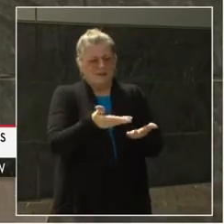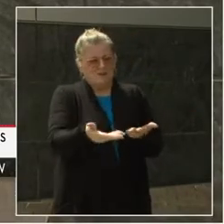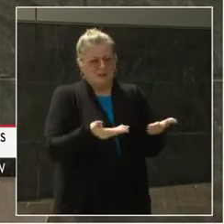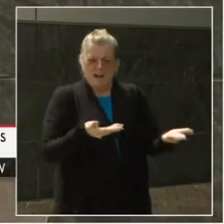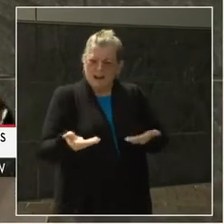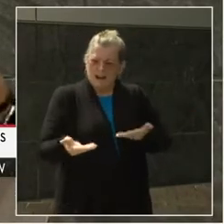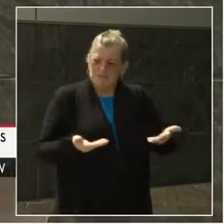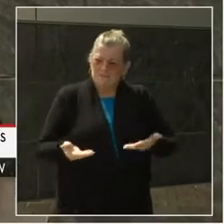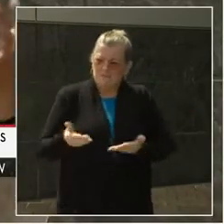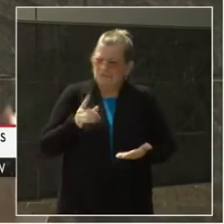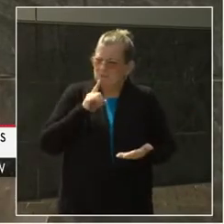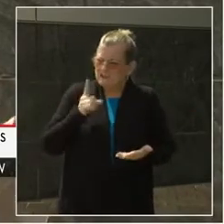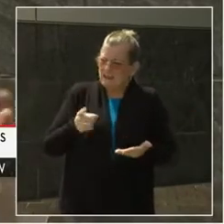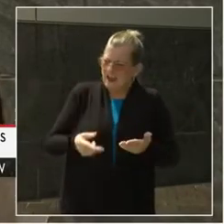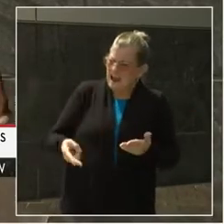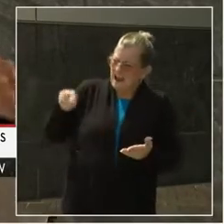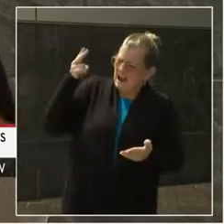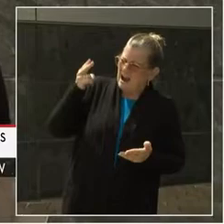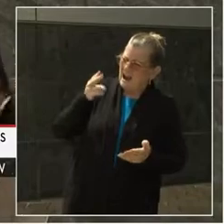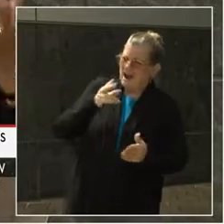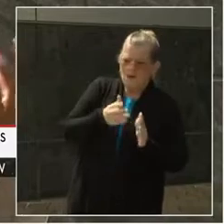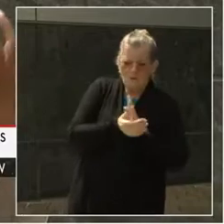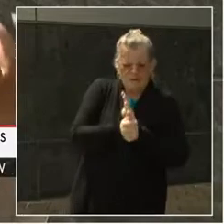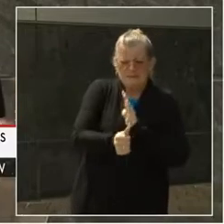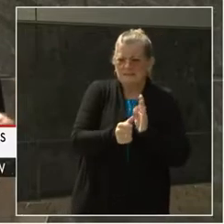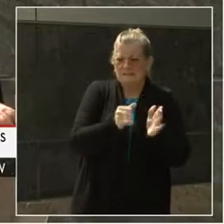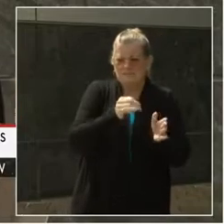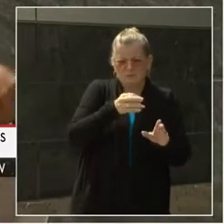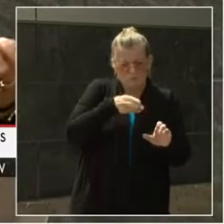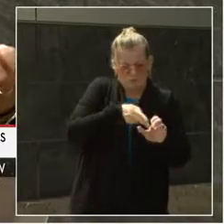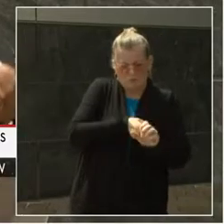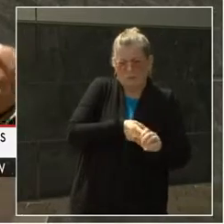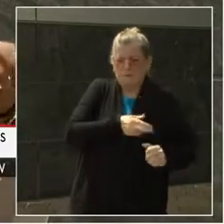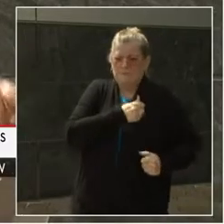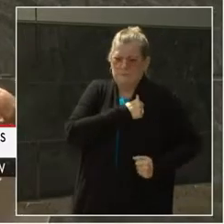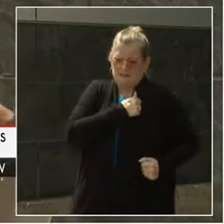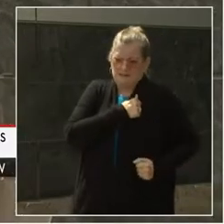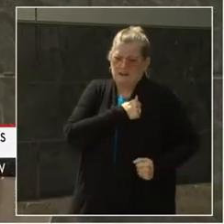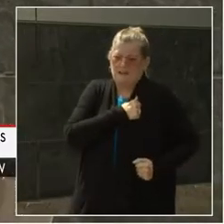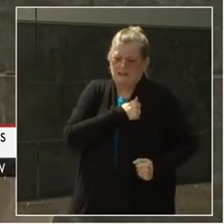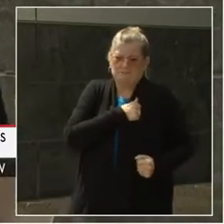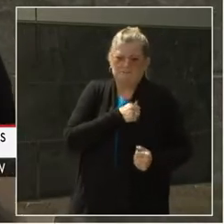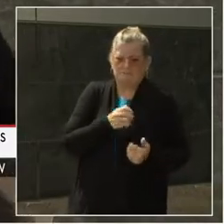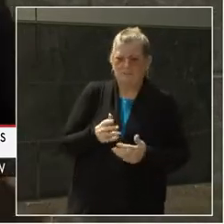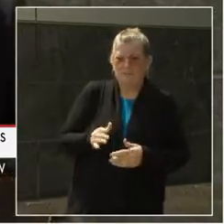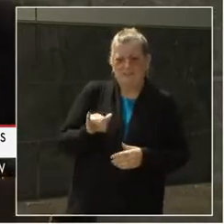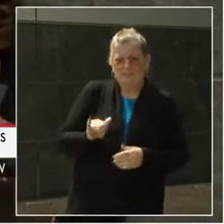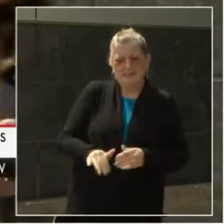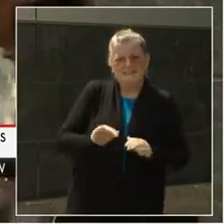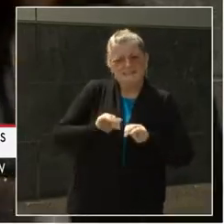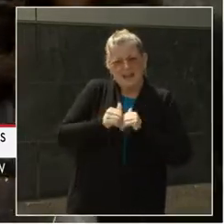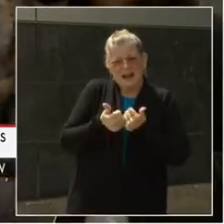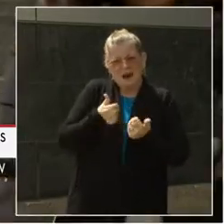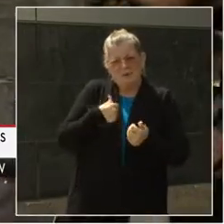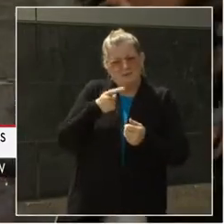or enlisted to serve our country. And those are the ways we're thinking about the way we shape our high schools in the district.